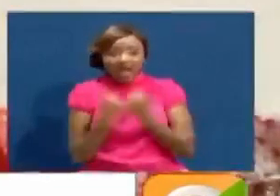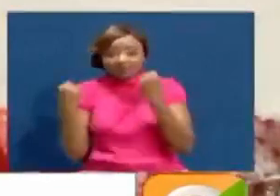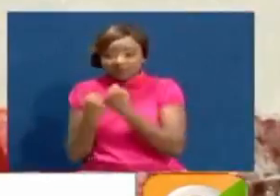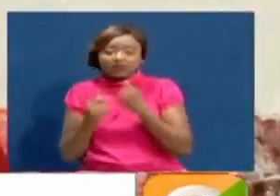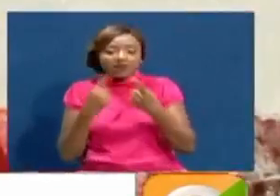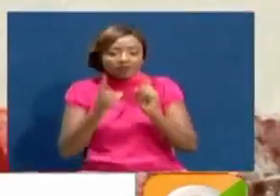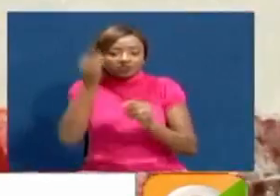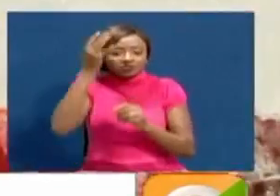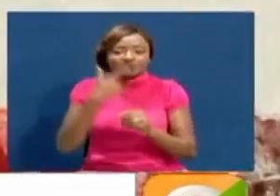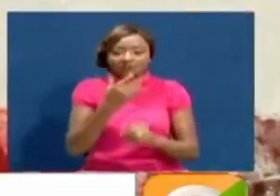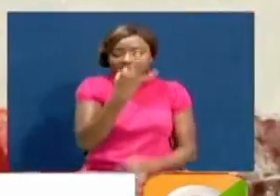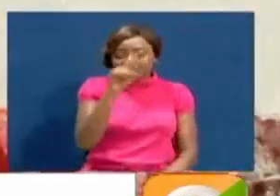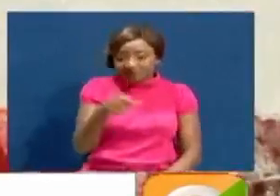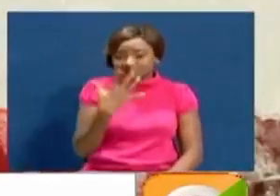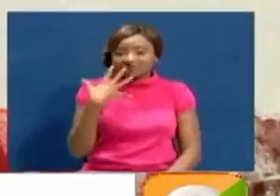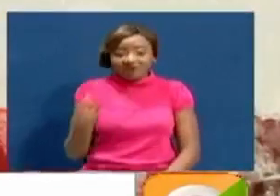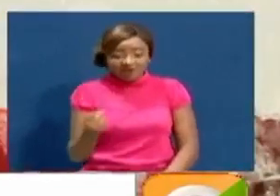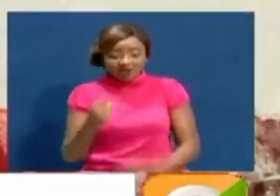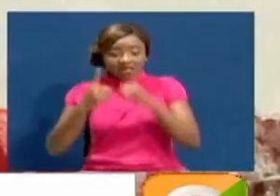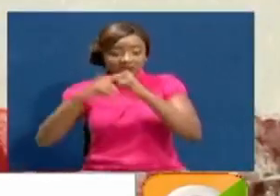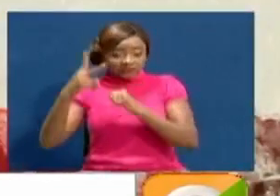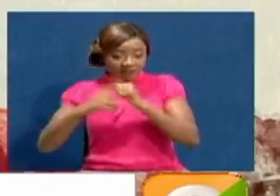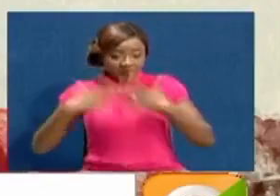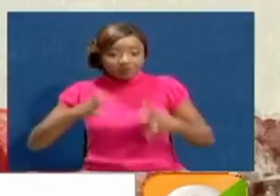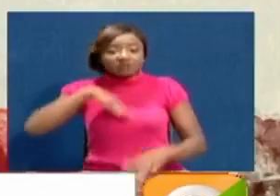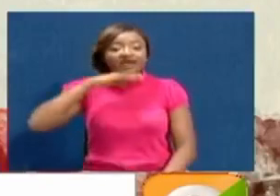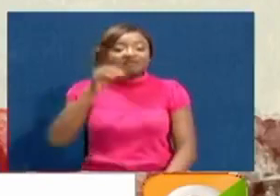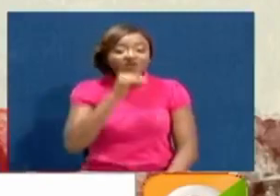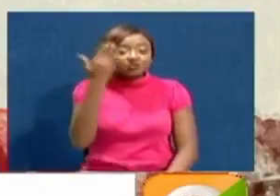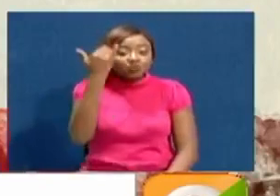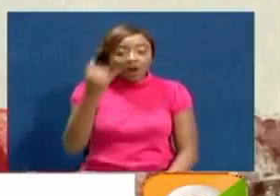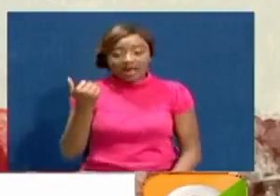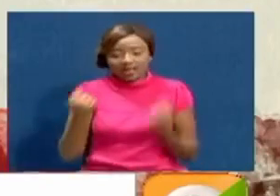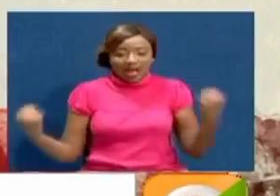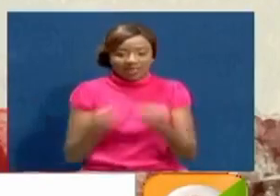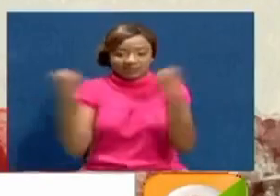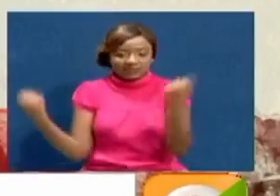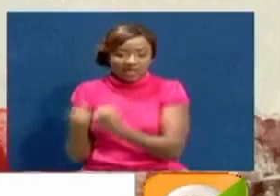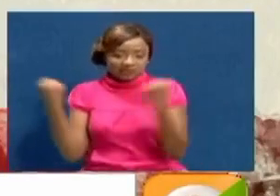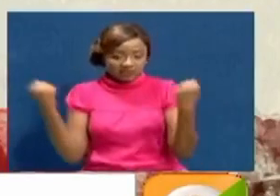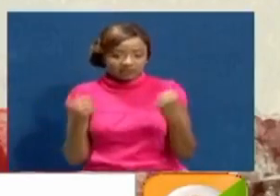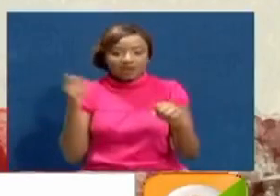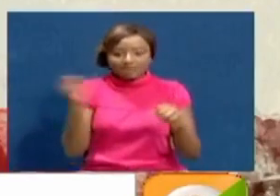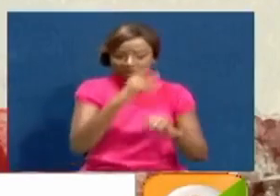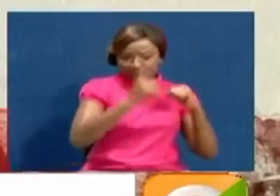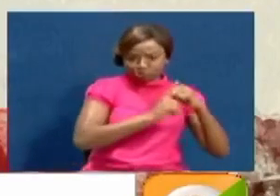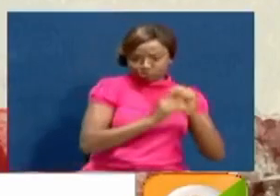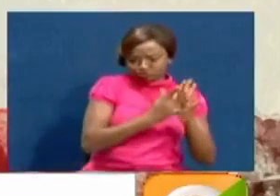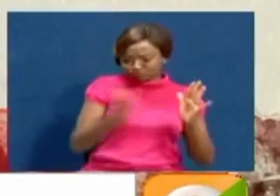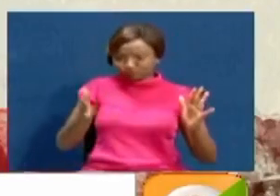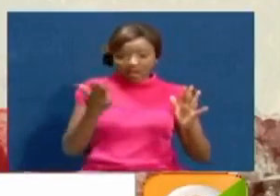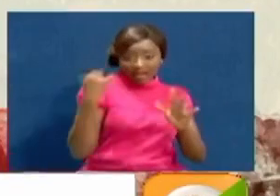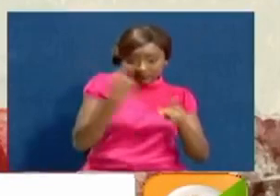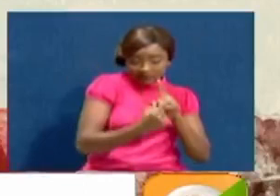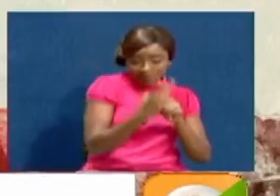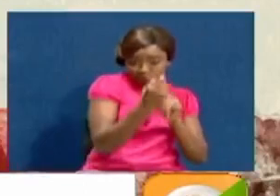that 3,567 lives have been lost as a result of road accidents from June last year to June this year, compared